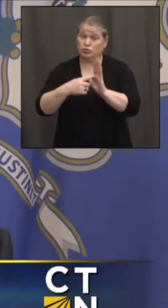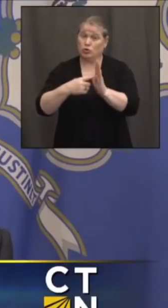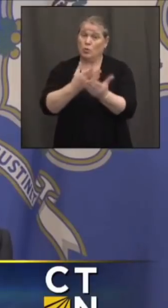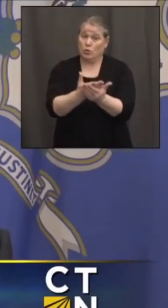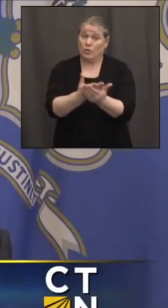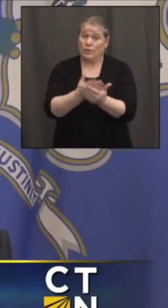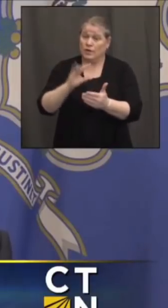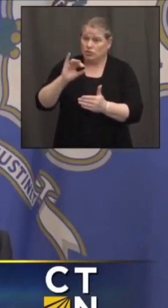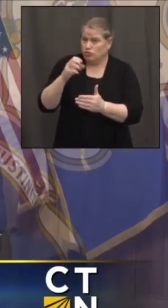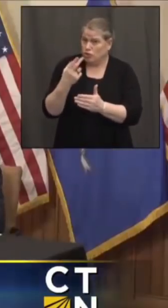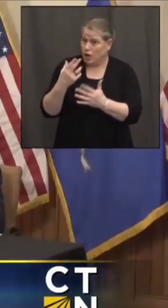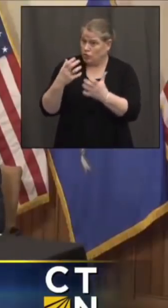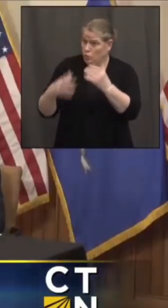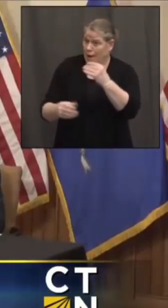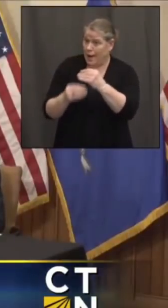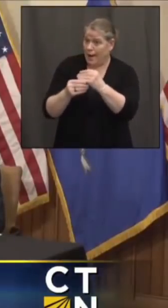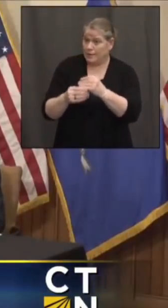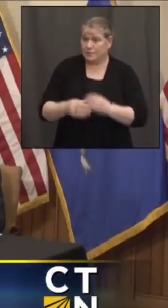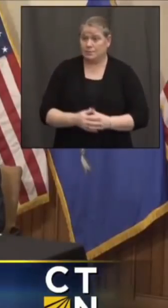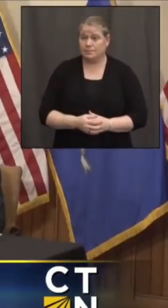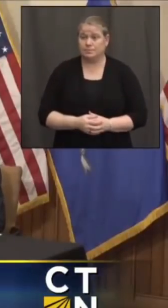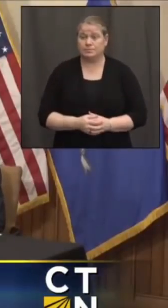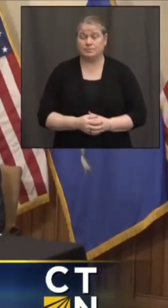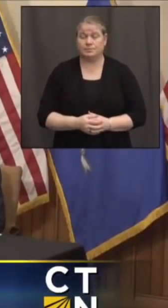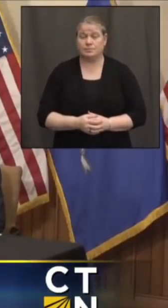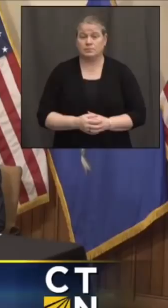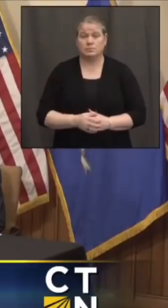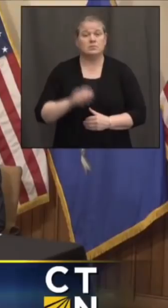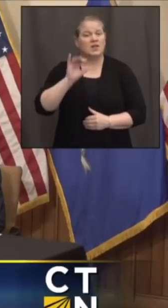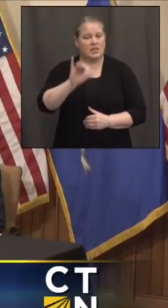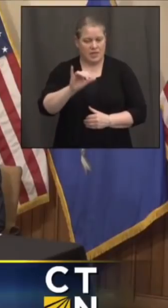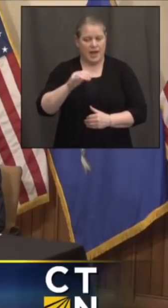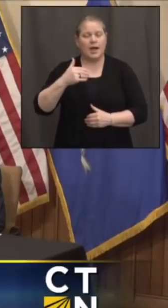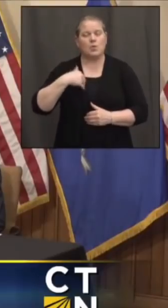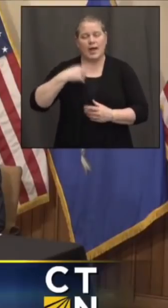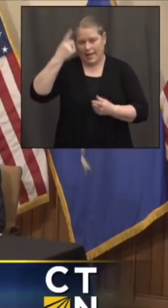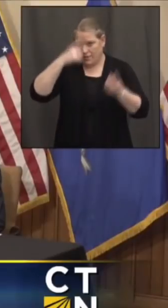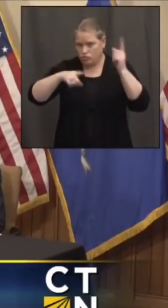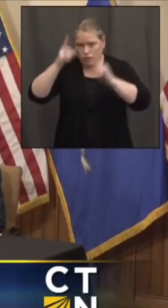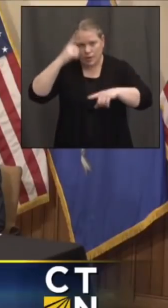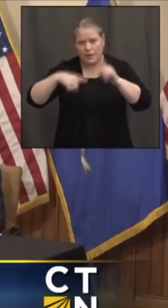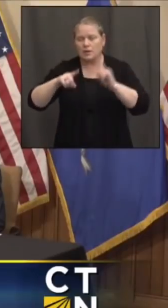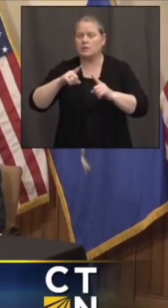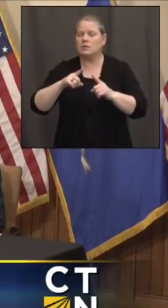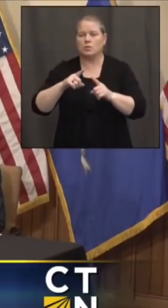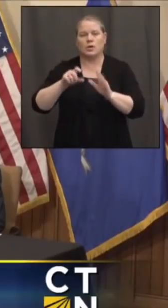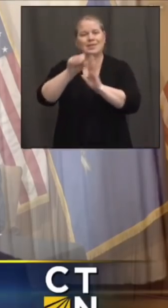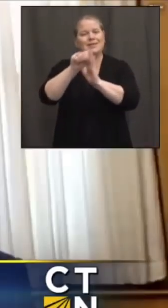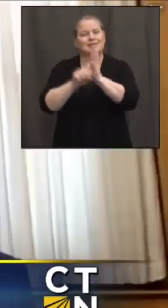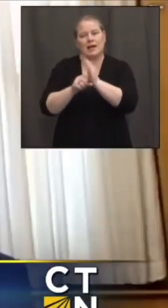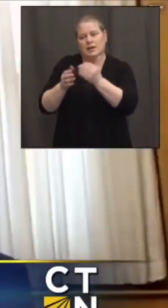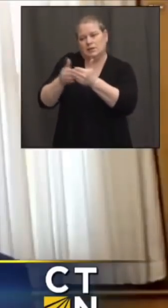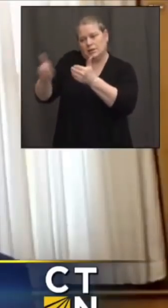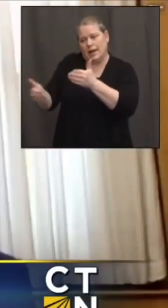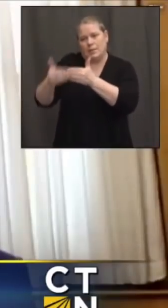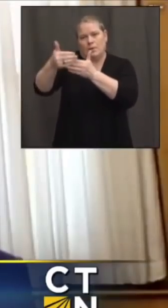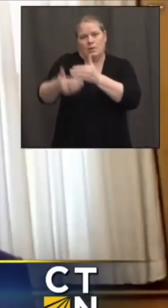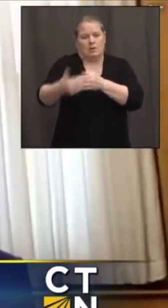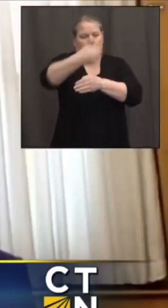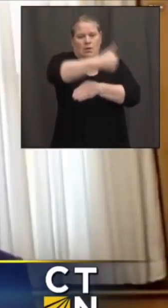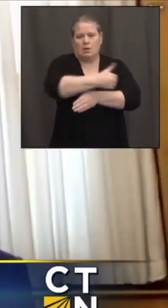Josh? No, that's the key. We have a reciprocal agreement with all of our neighboring states, as the governor said, that